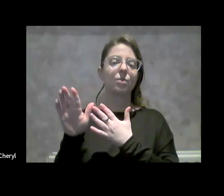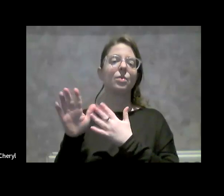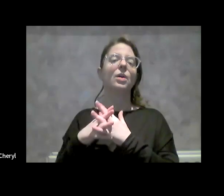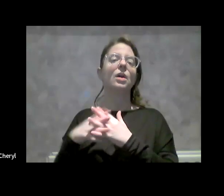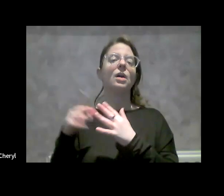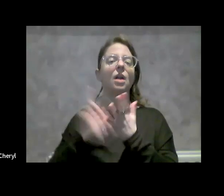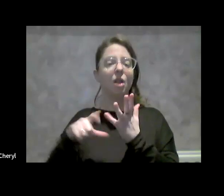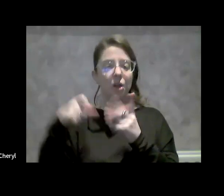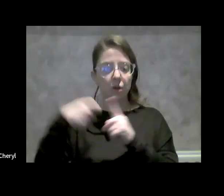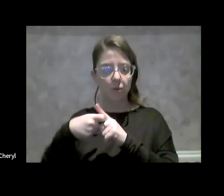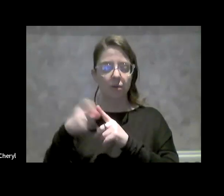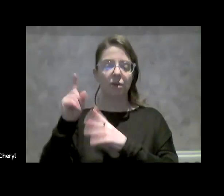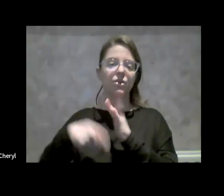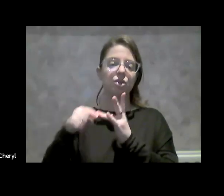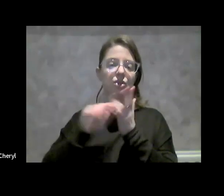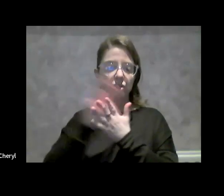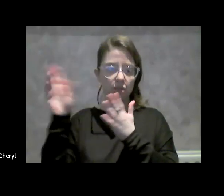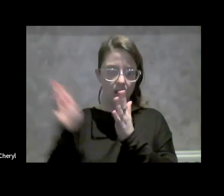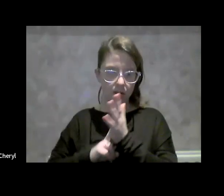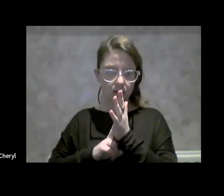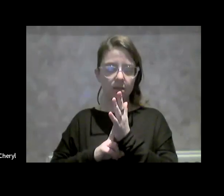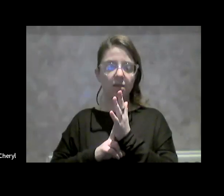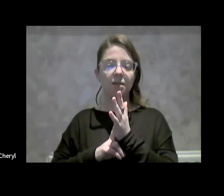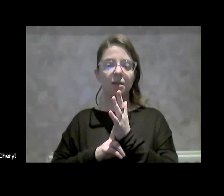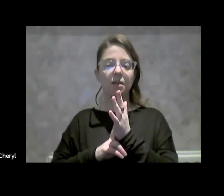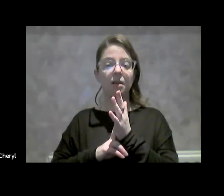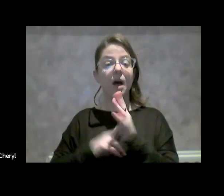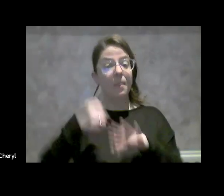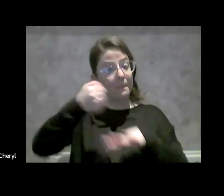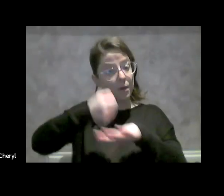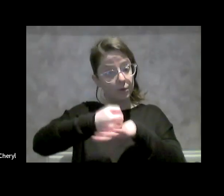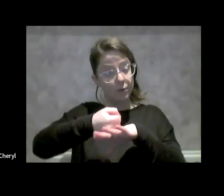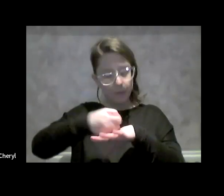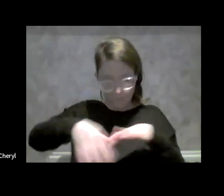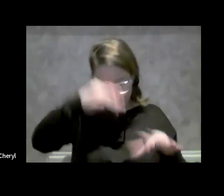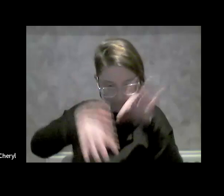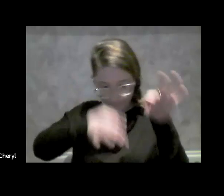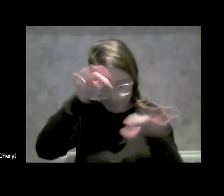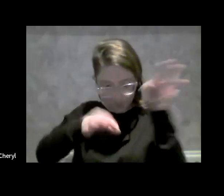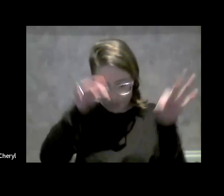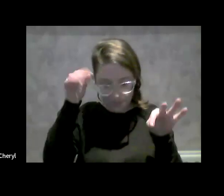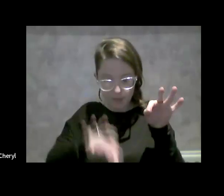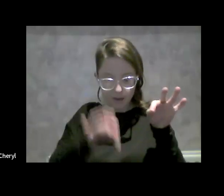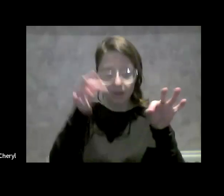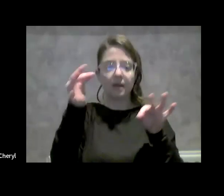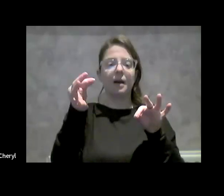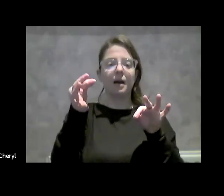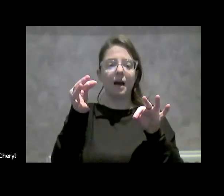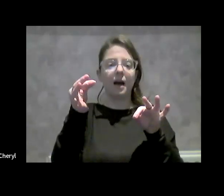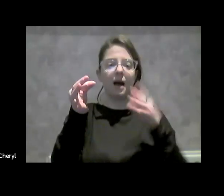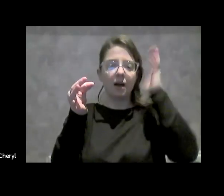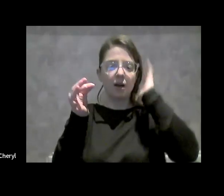and John. In the compartments hidden at the bottom, I denuded the scent of hair coconut